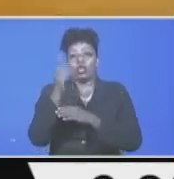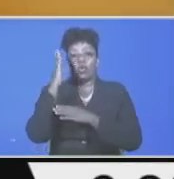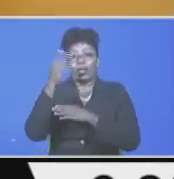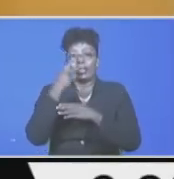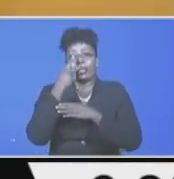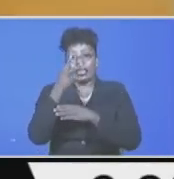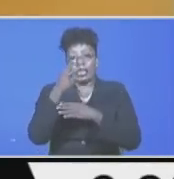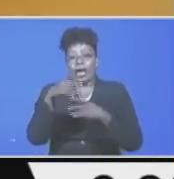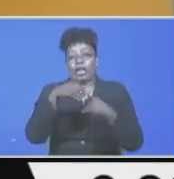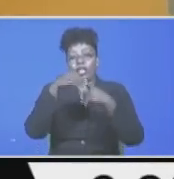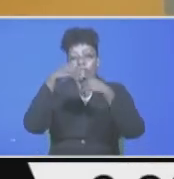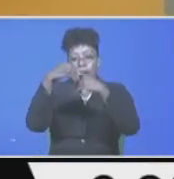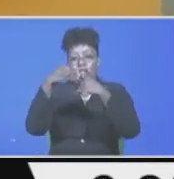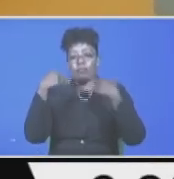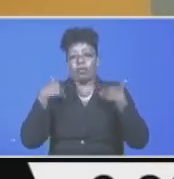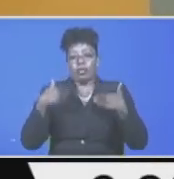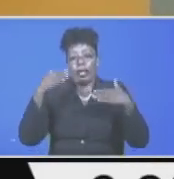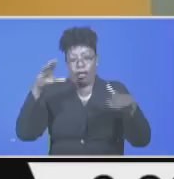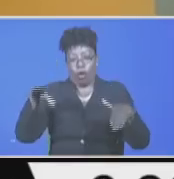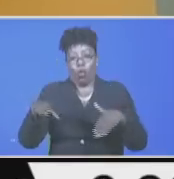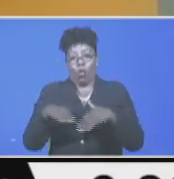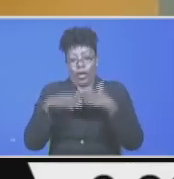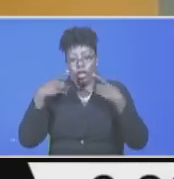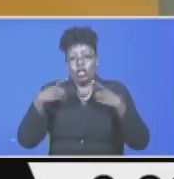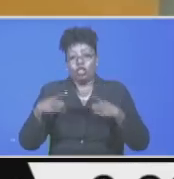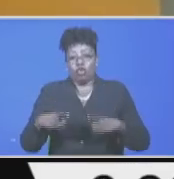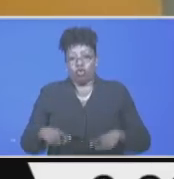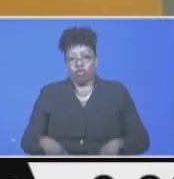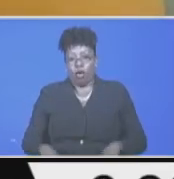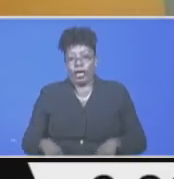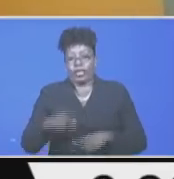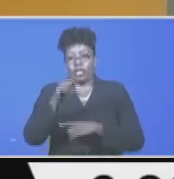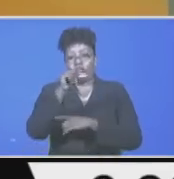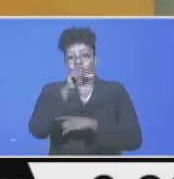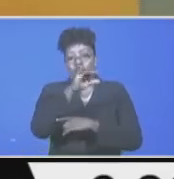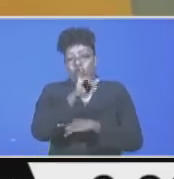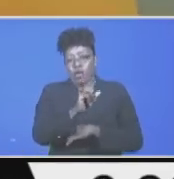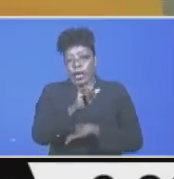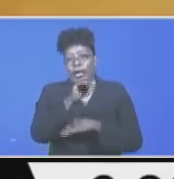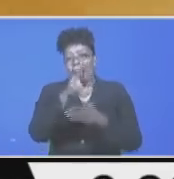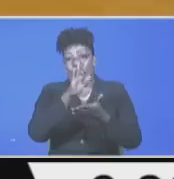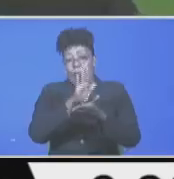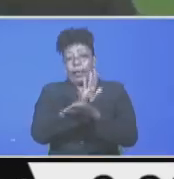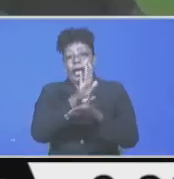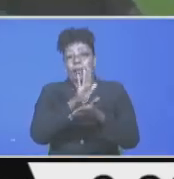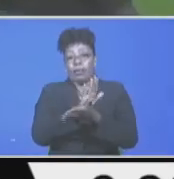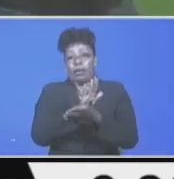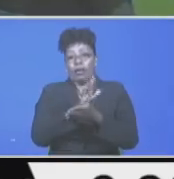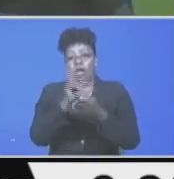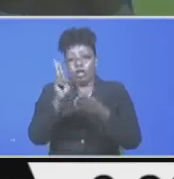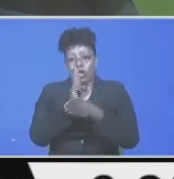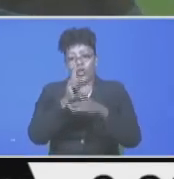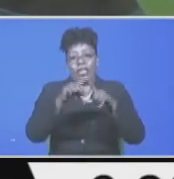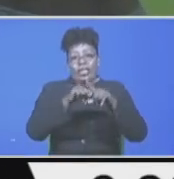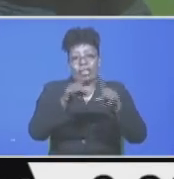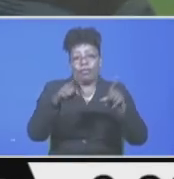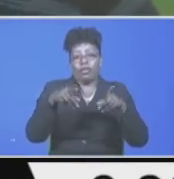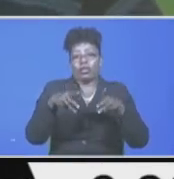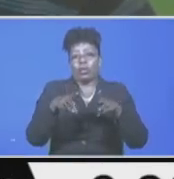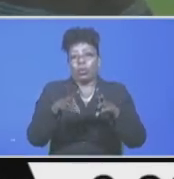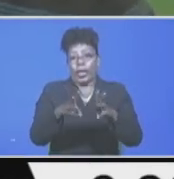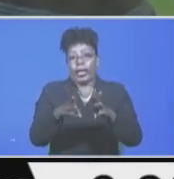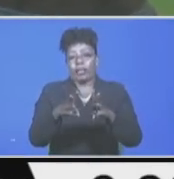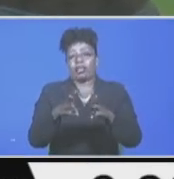of a wedding dress out of crepe paper. You will see crepe paper being used in different art designs and form. You will